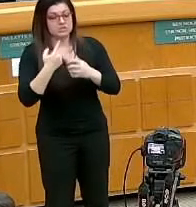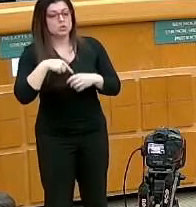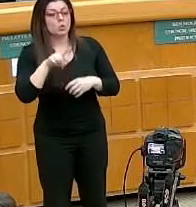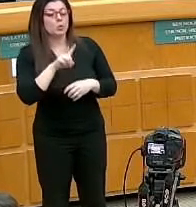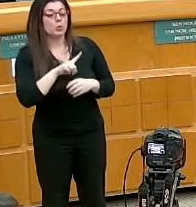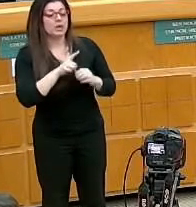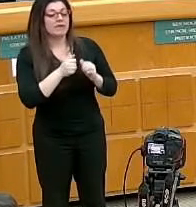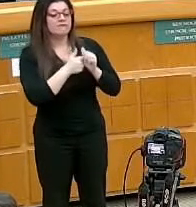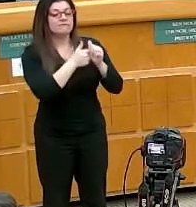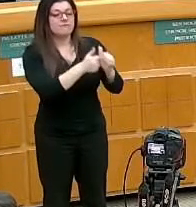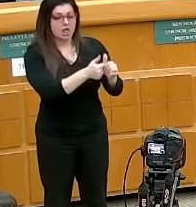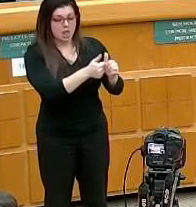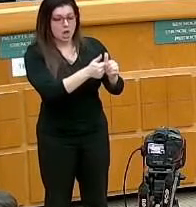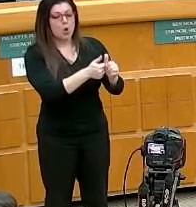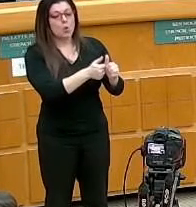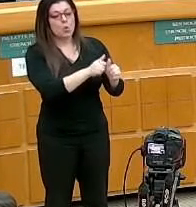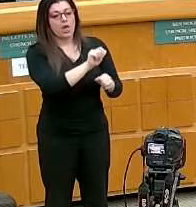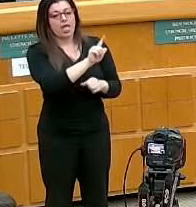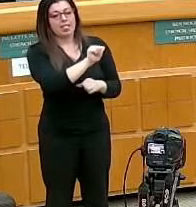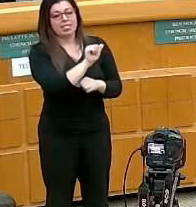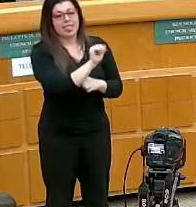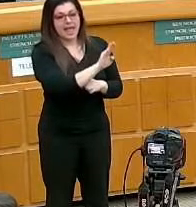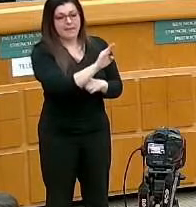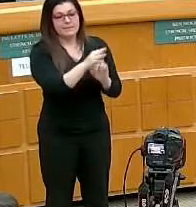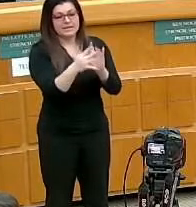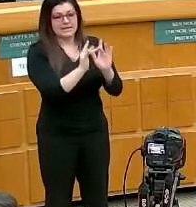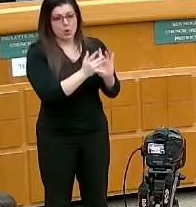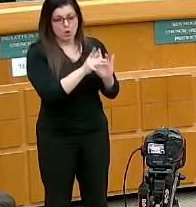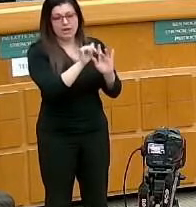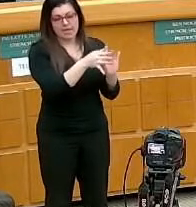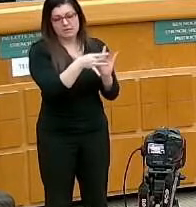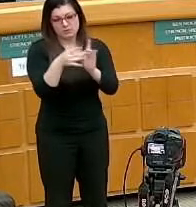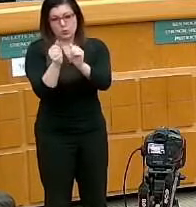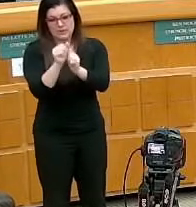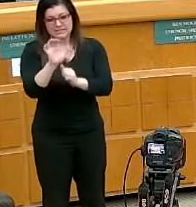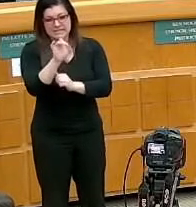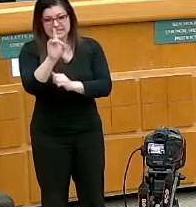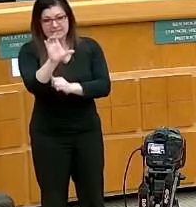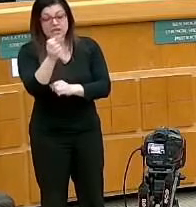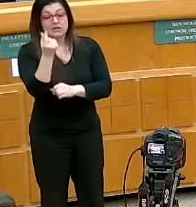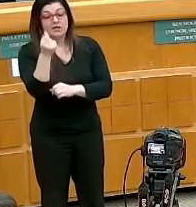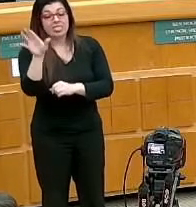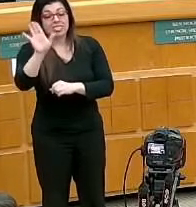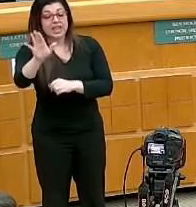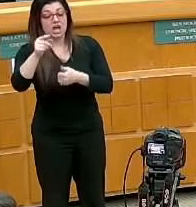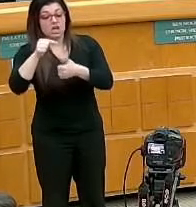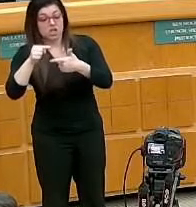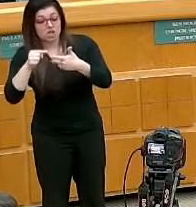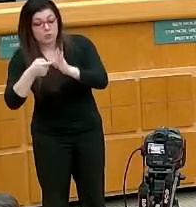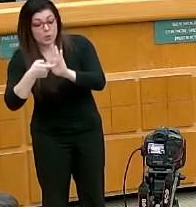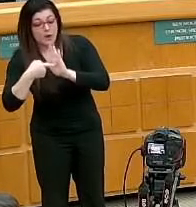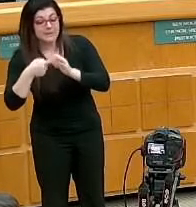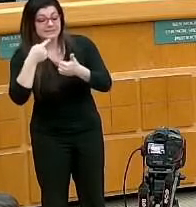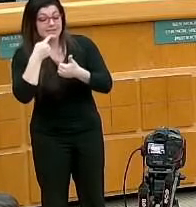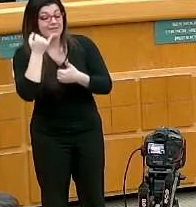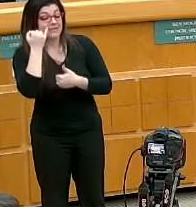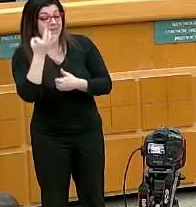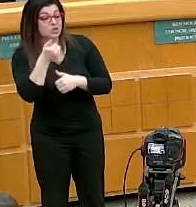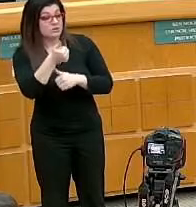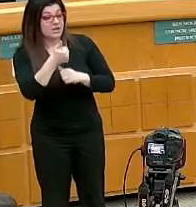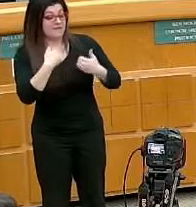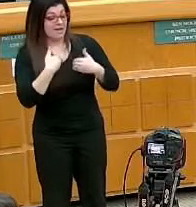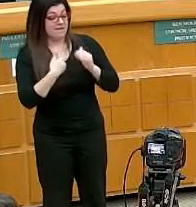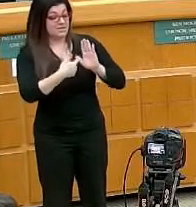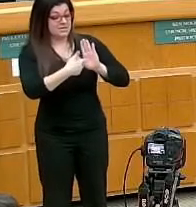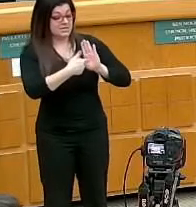the CDC guidelines, which don't only talk about travel. They also talk about if you have symptoms and you're exposed